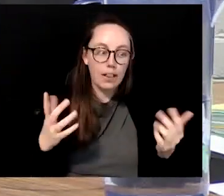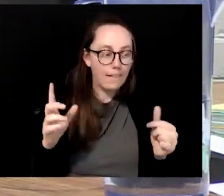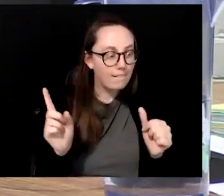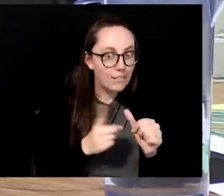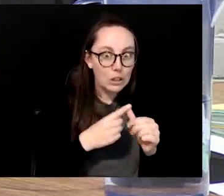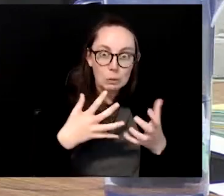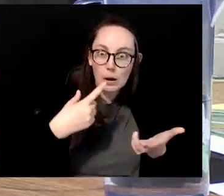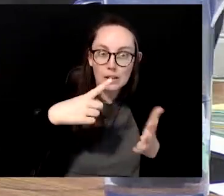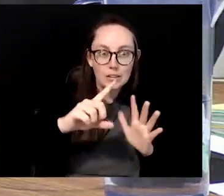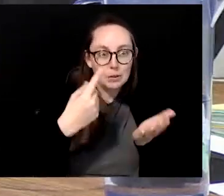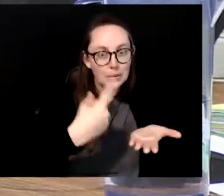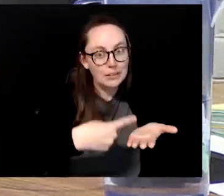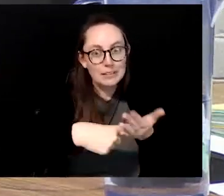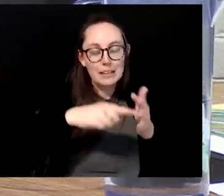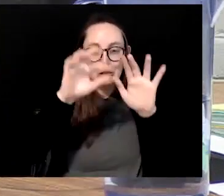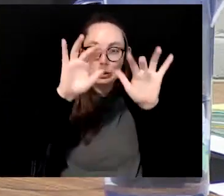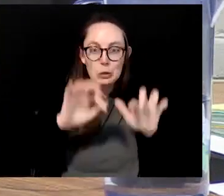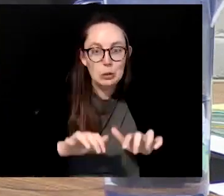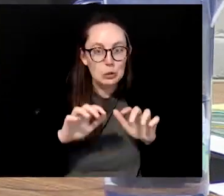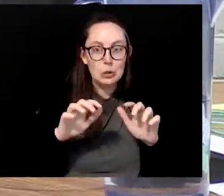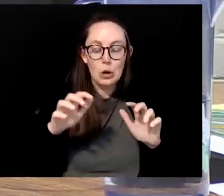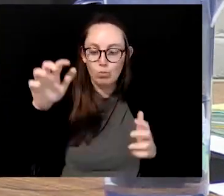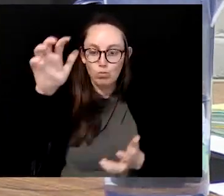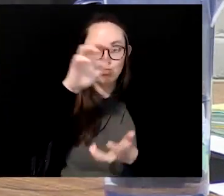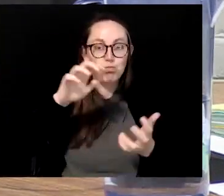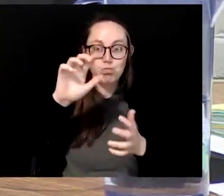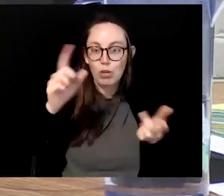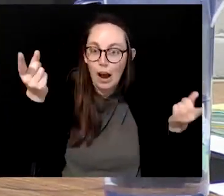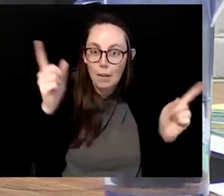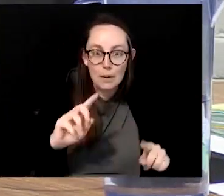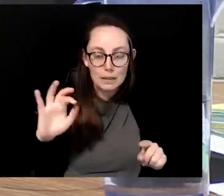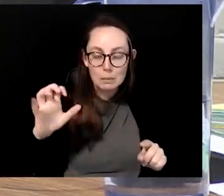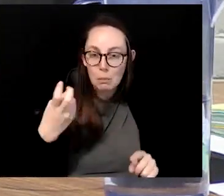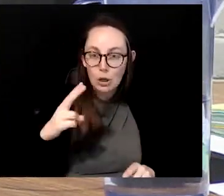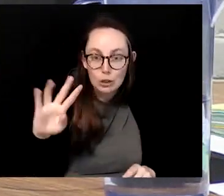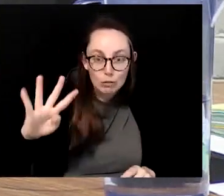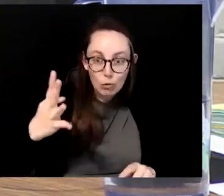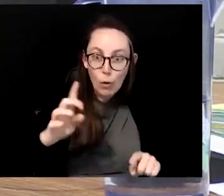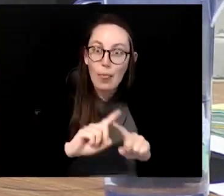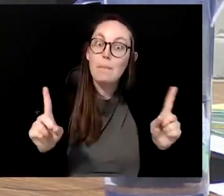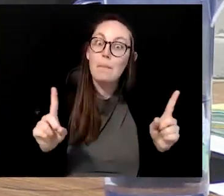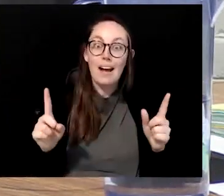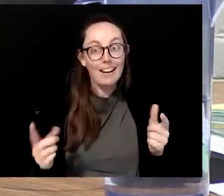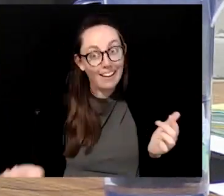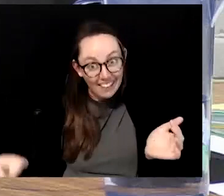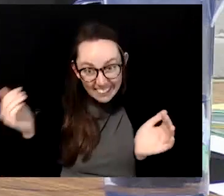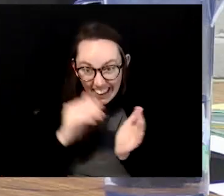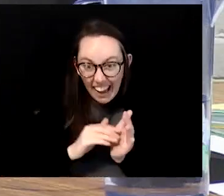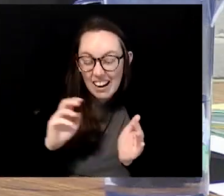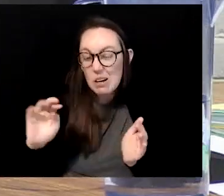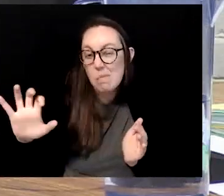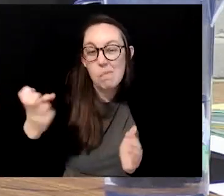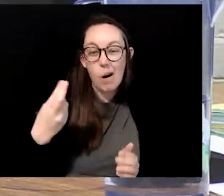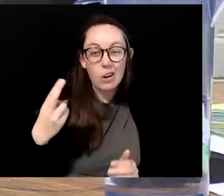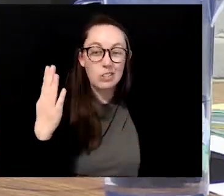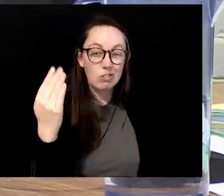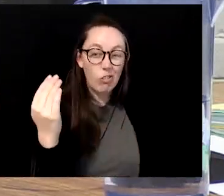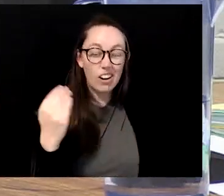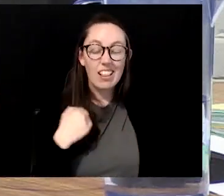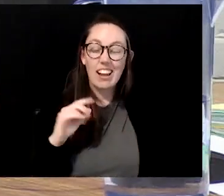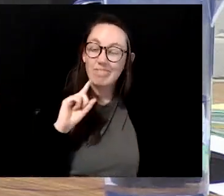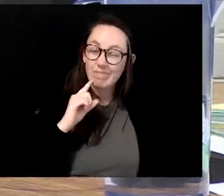thank the DPW Crews for their work on that one but on March 14th of course we had a very big snowstorm which was